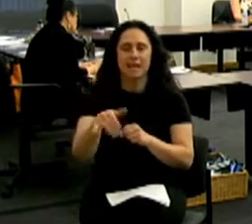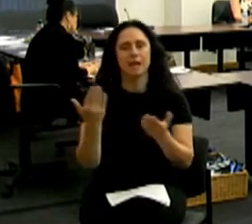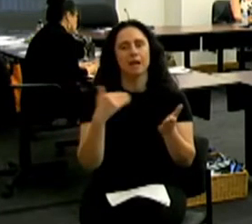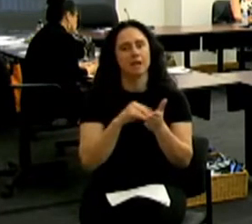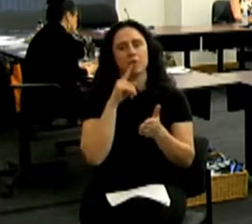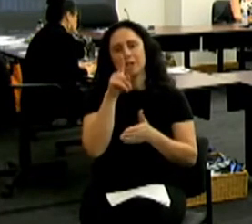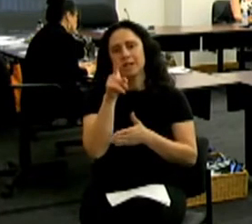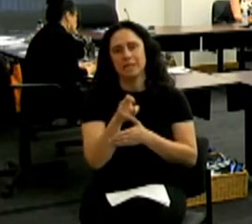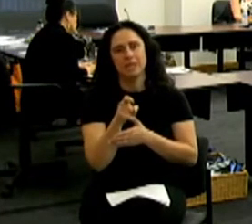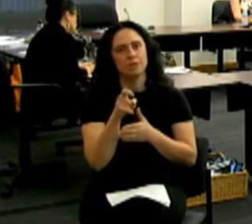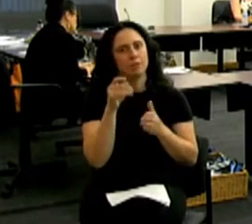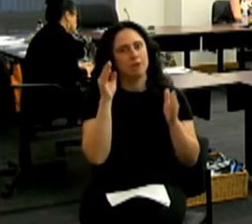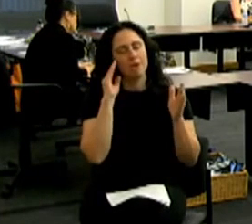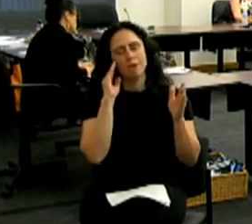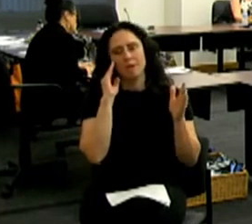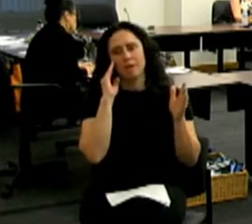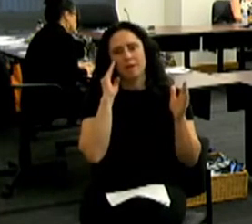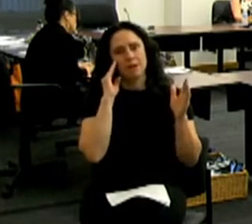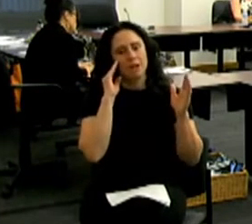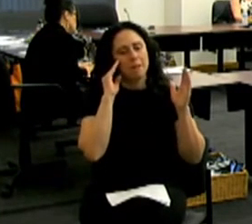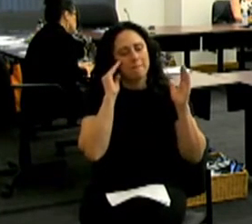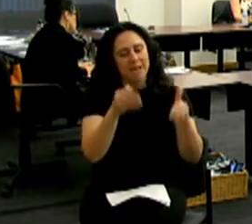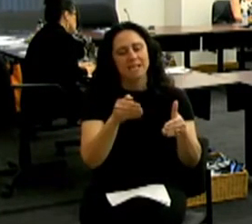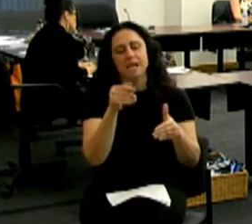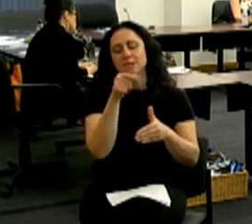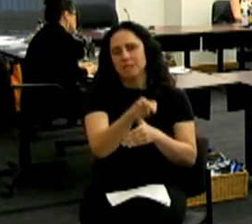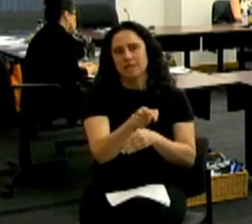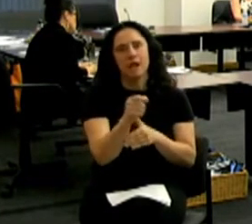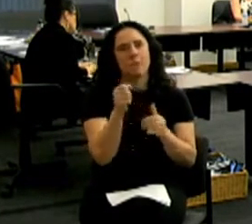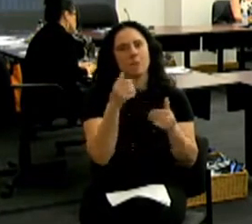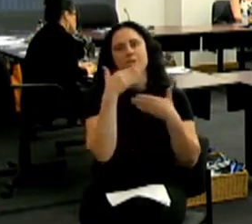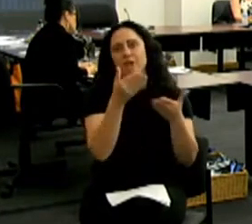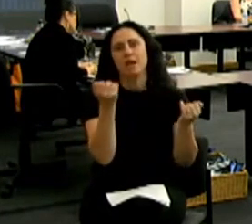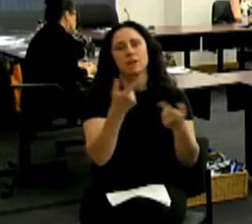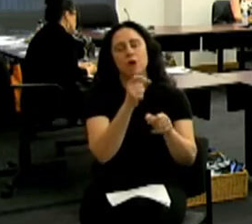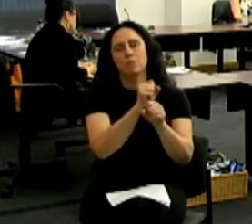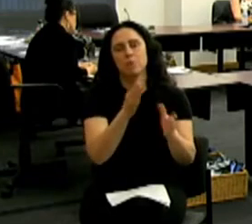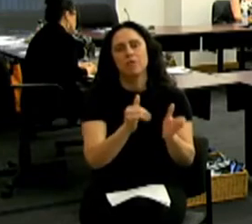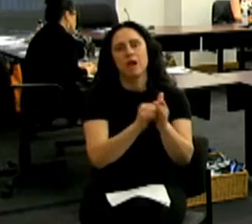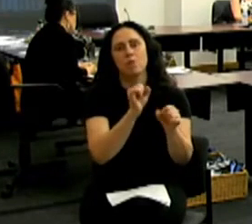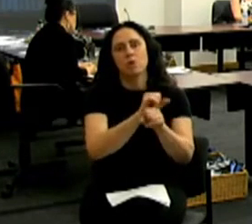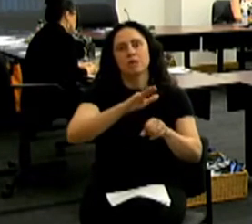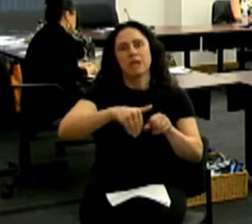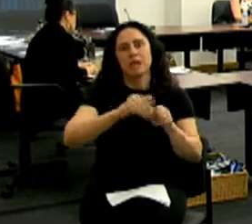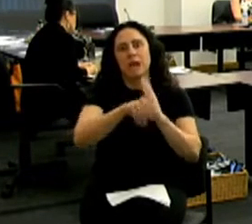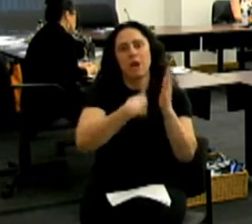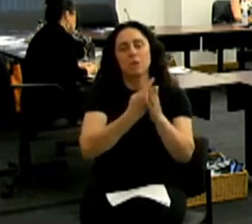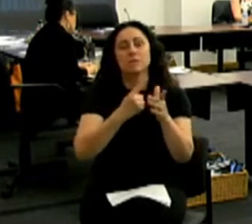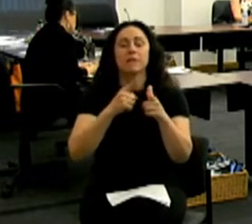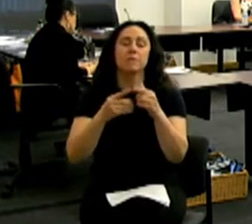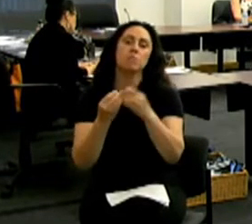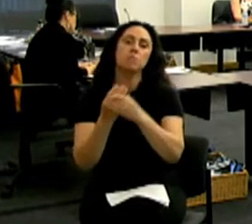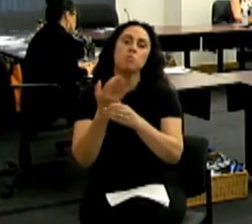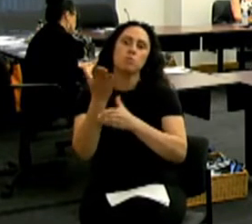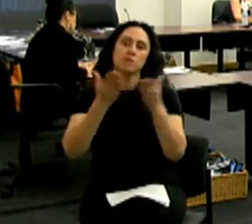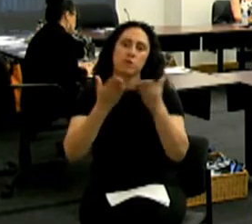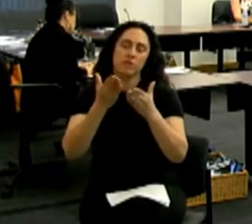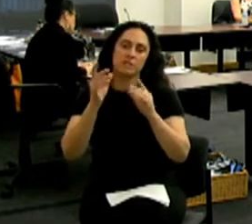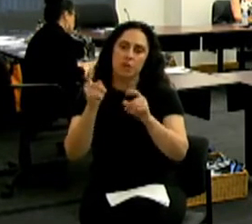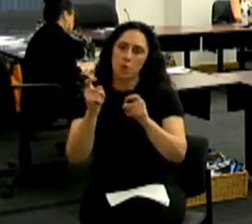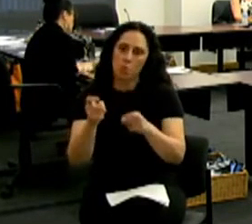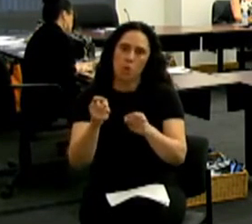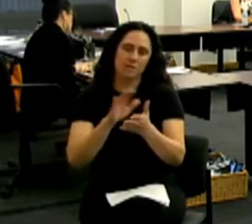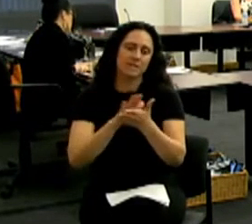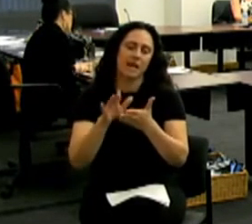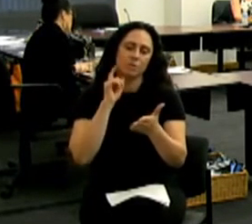to pay special note and thank all of those employees who worked those late hours. And then we held our Spring Service Awards, which again was another